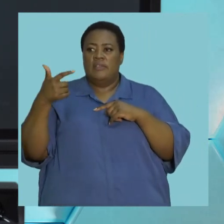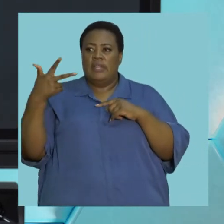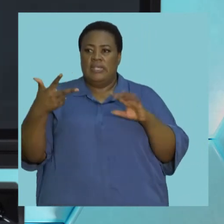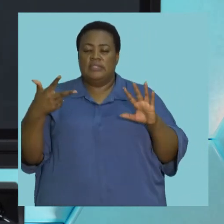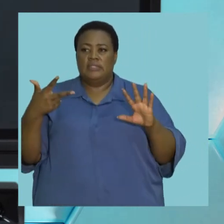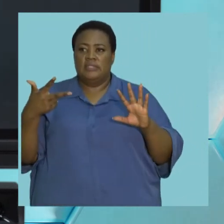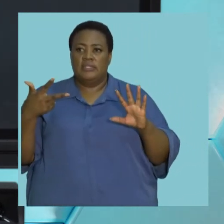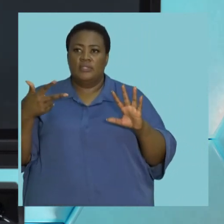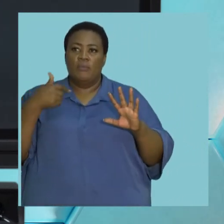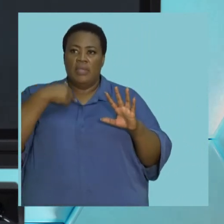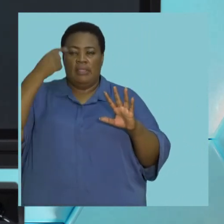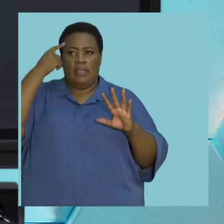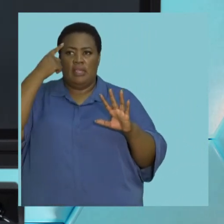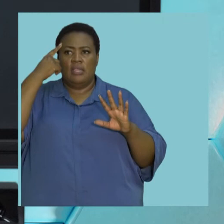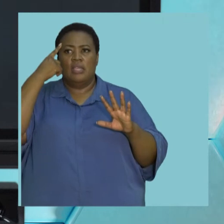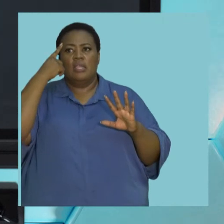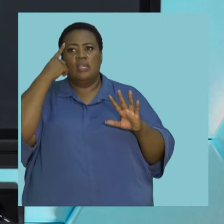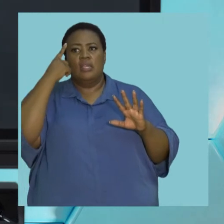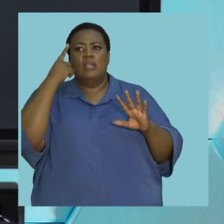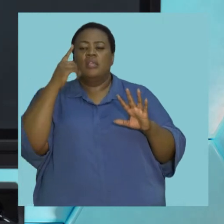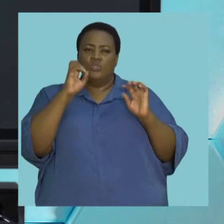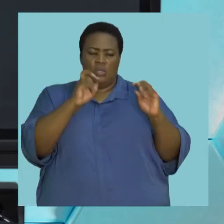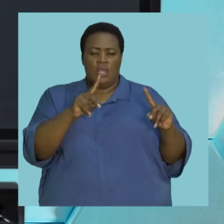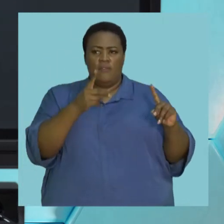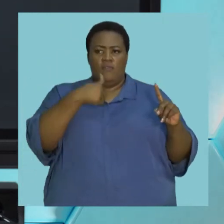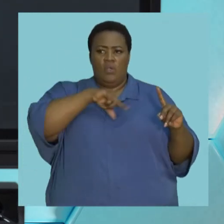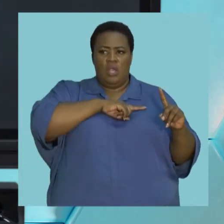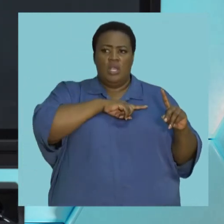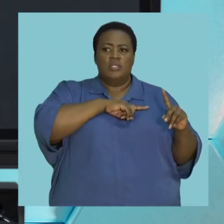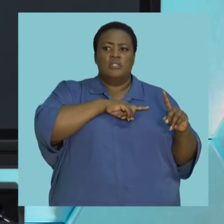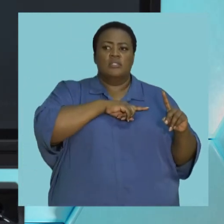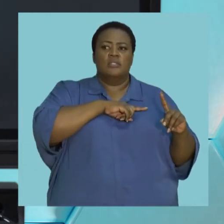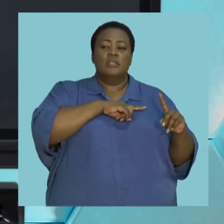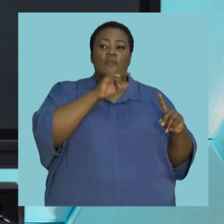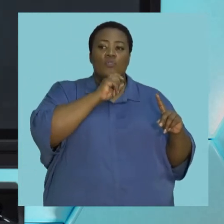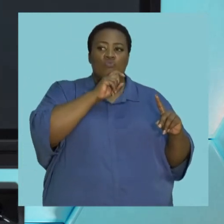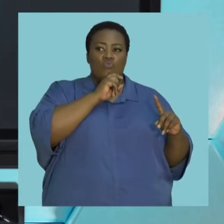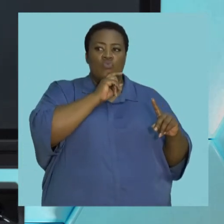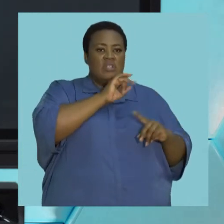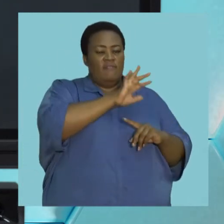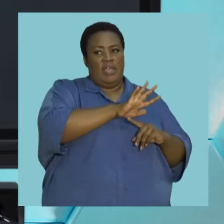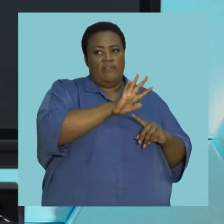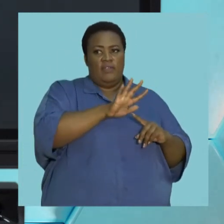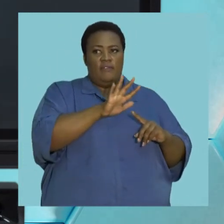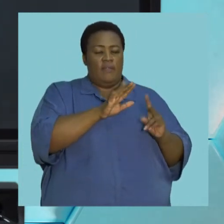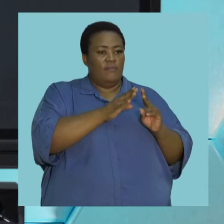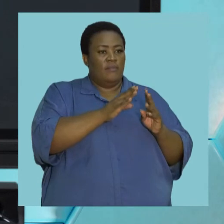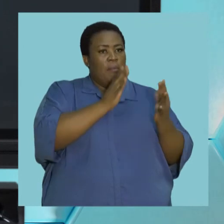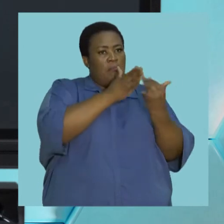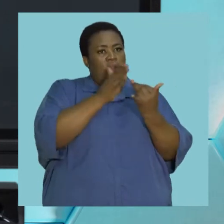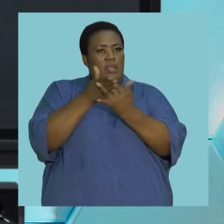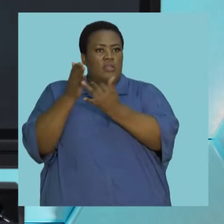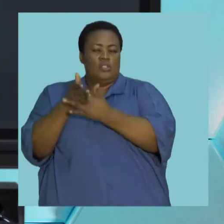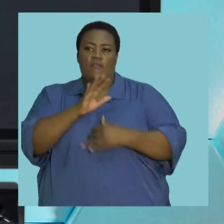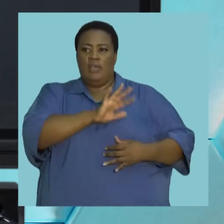4, 5, 6, 7, 8. So I think it's reasonable for us to be able to go and use intervals of 5. So